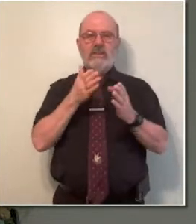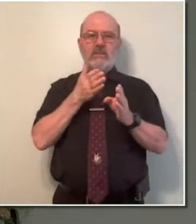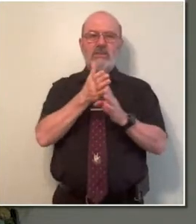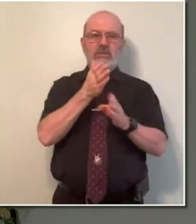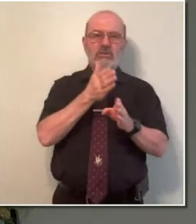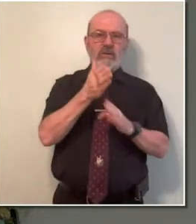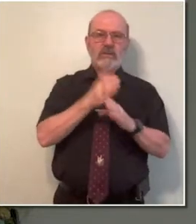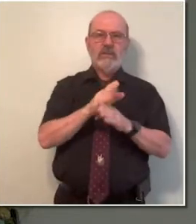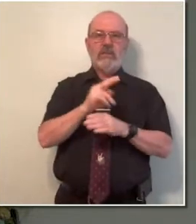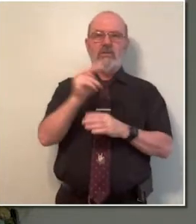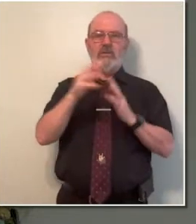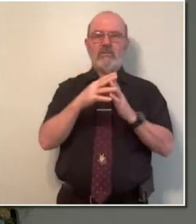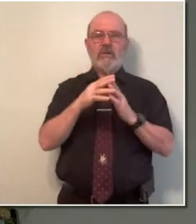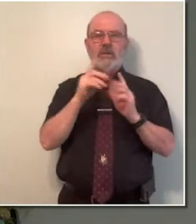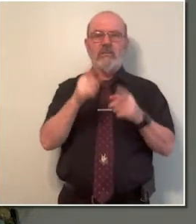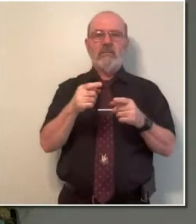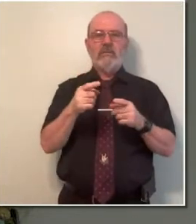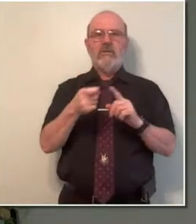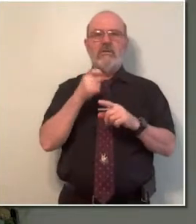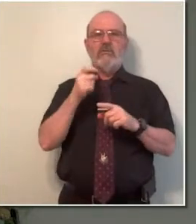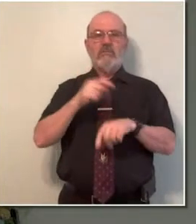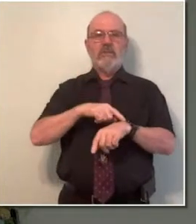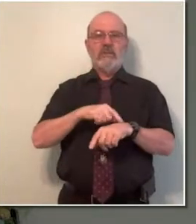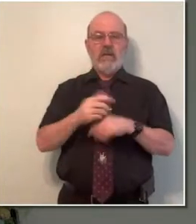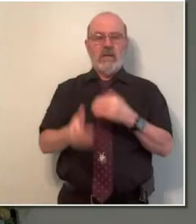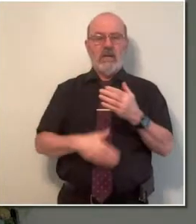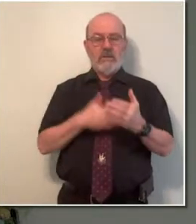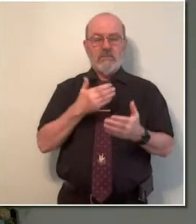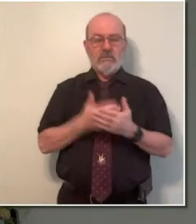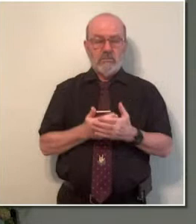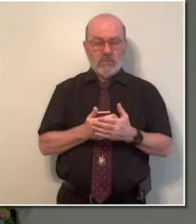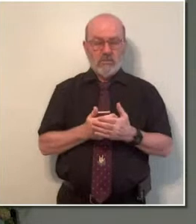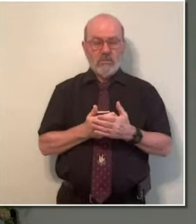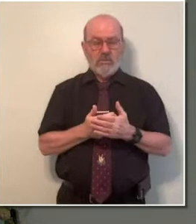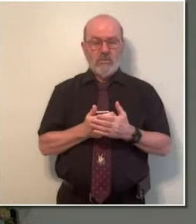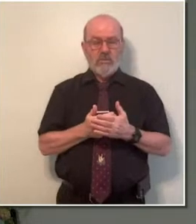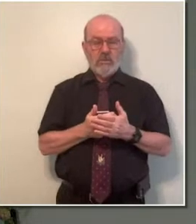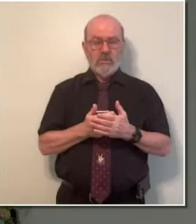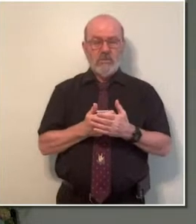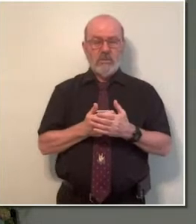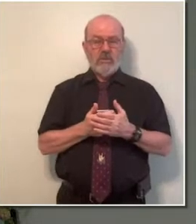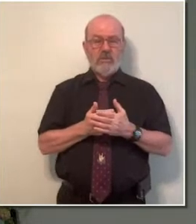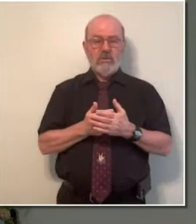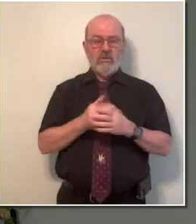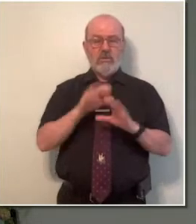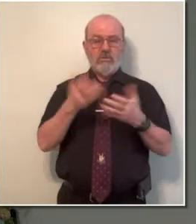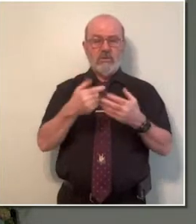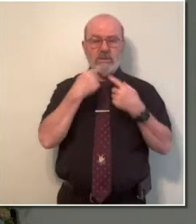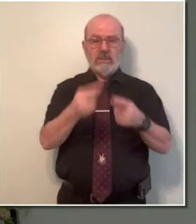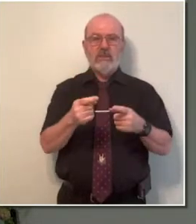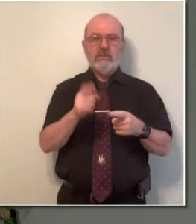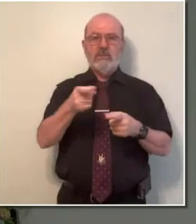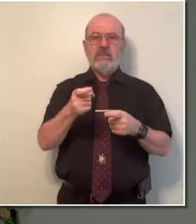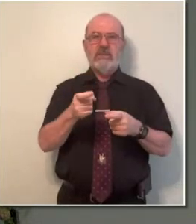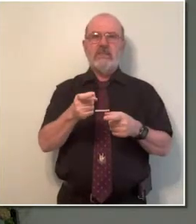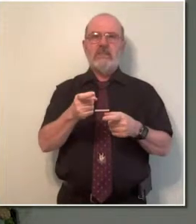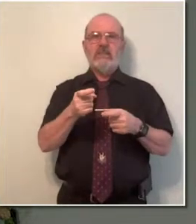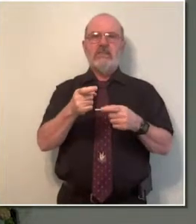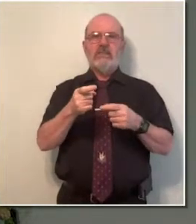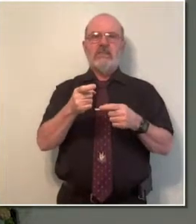America goes, right? From the time you're born, or at least from the time you enter the workforce, the world is telling you need to put down roots, and you